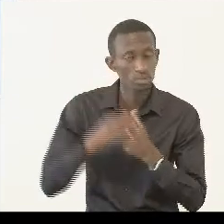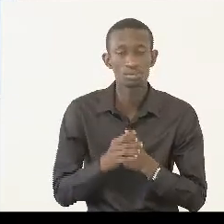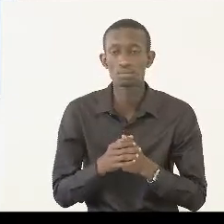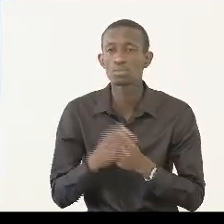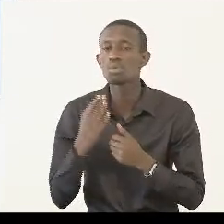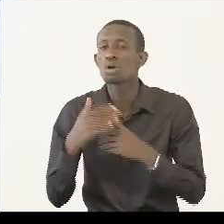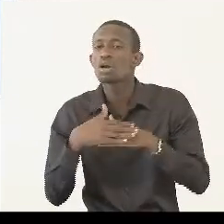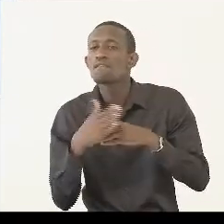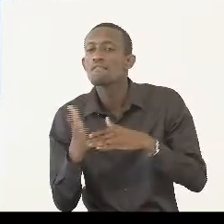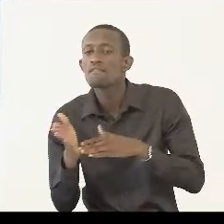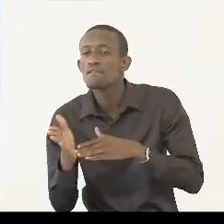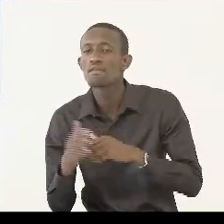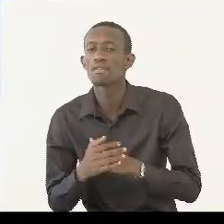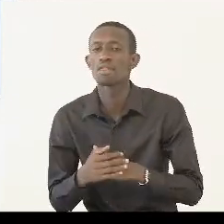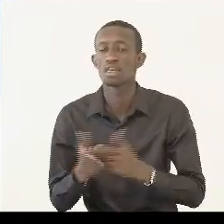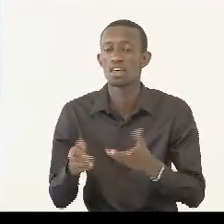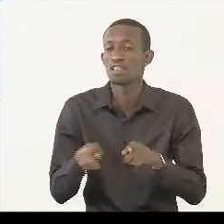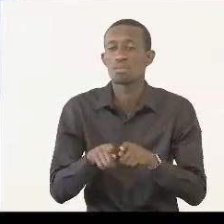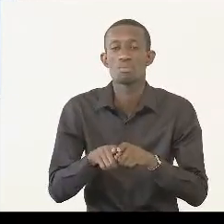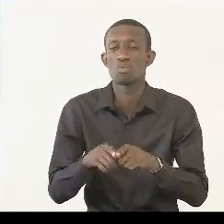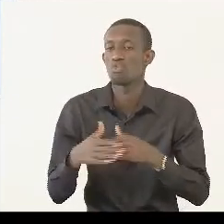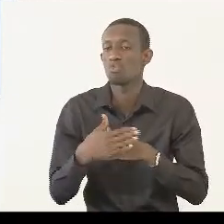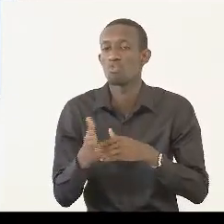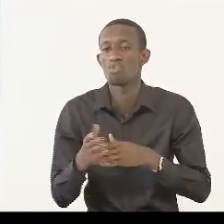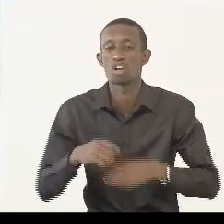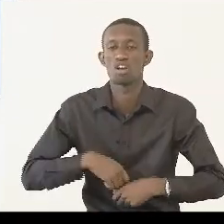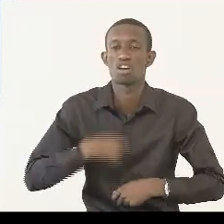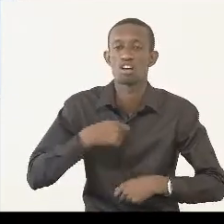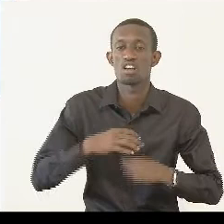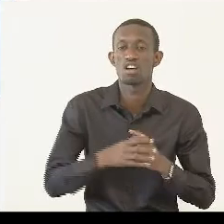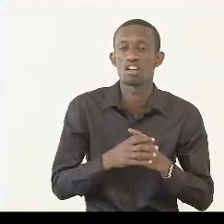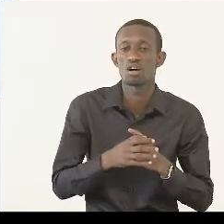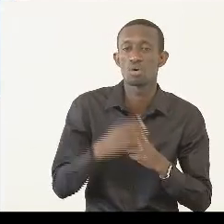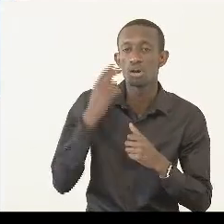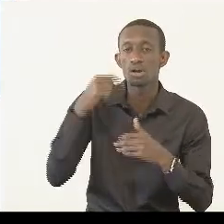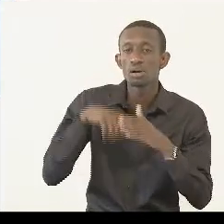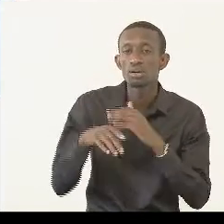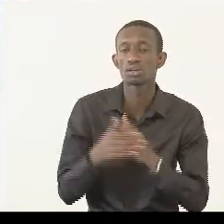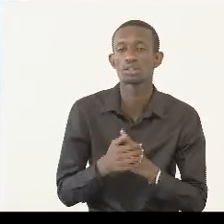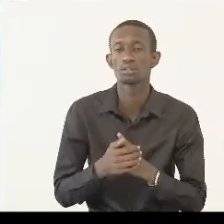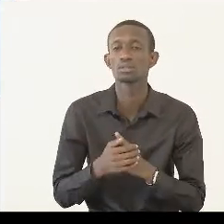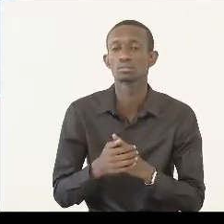Opening up the jackets, 2 sections, and then the beginner.